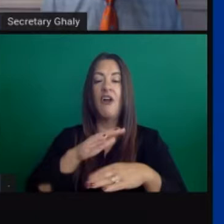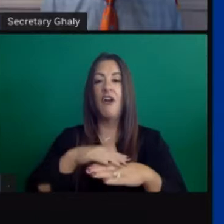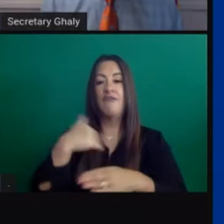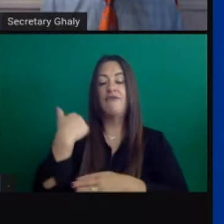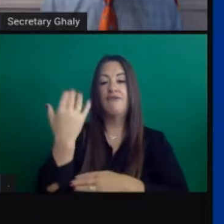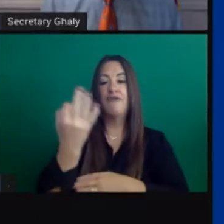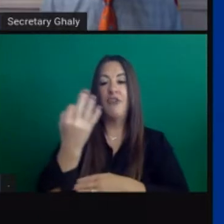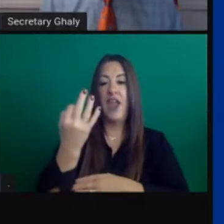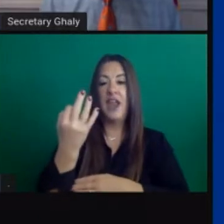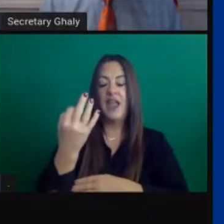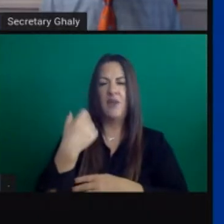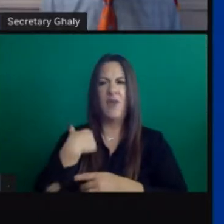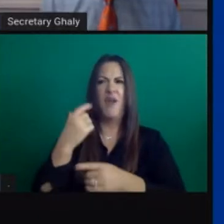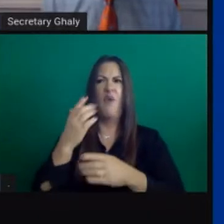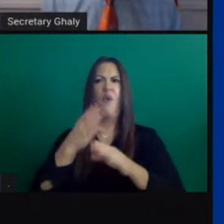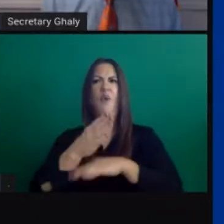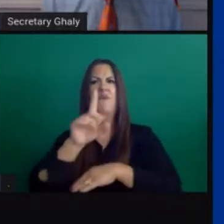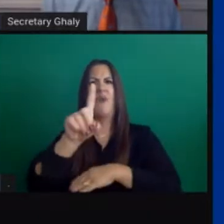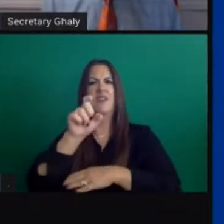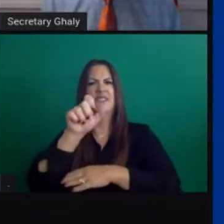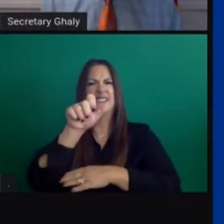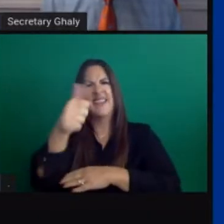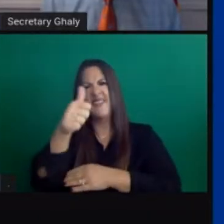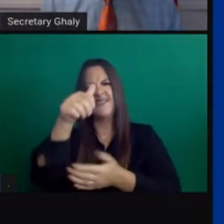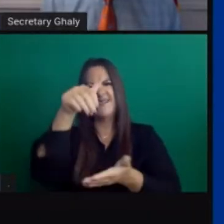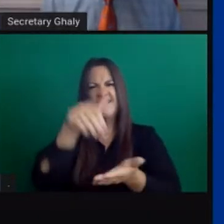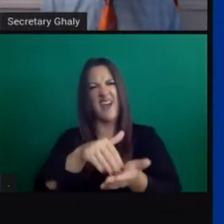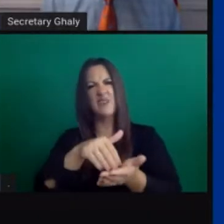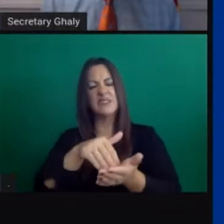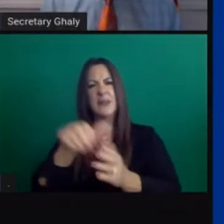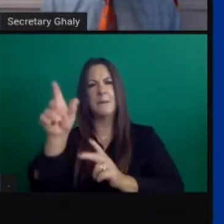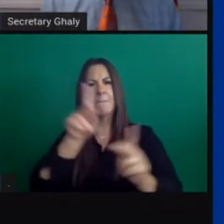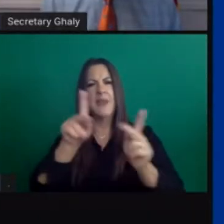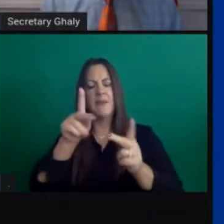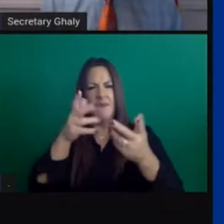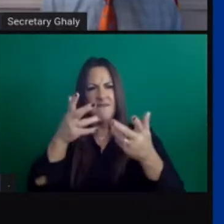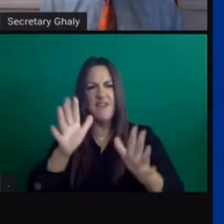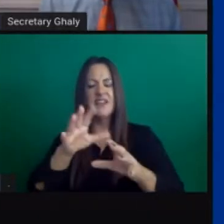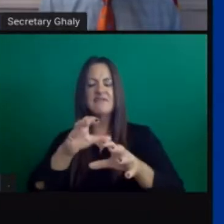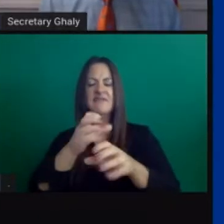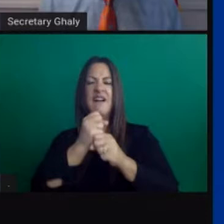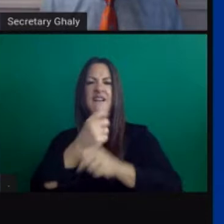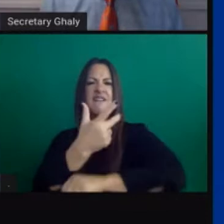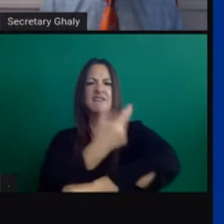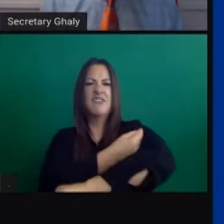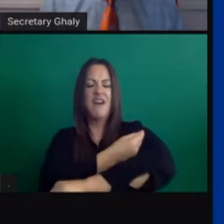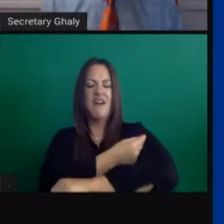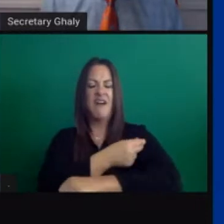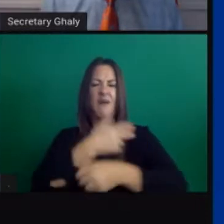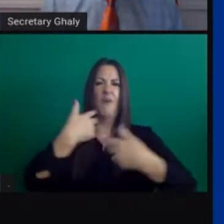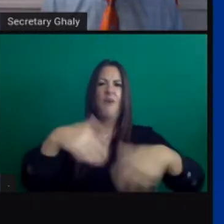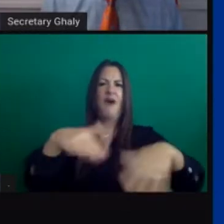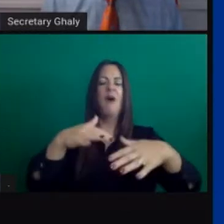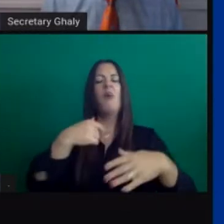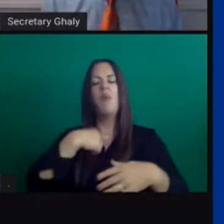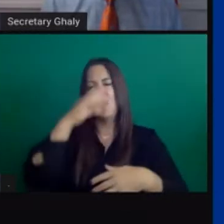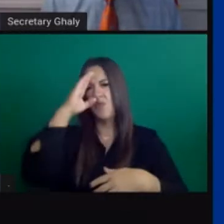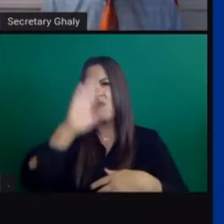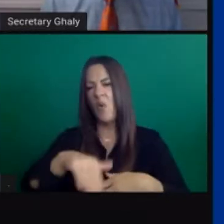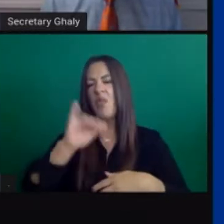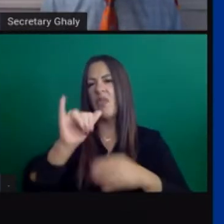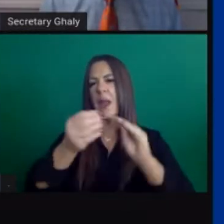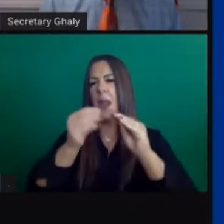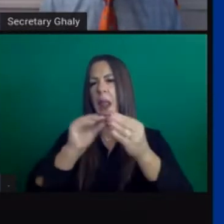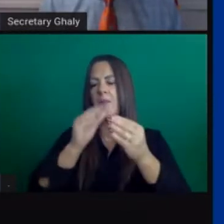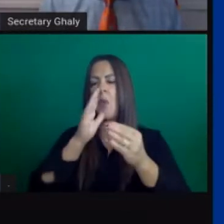Friday of over 110,000 vaccinations done across the state. We think that number will continue to go up little